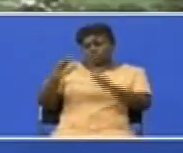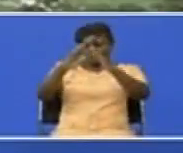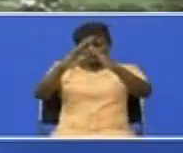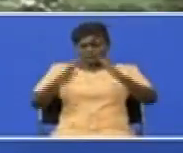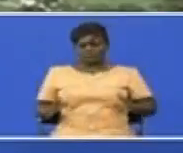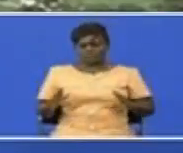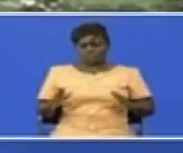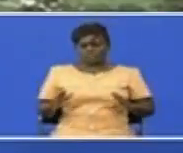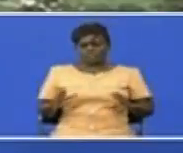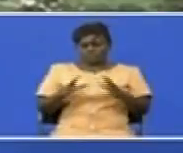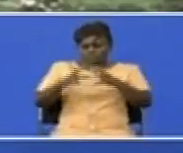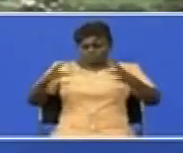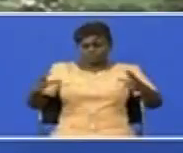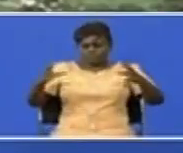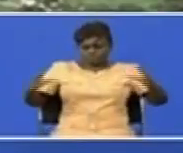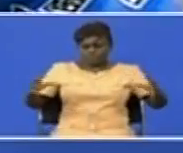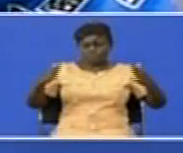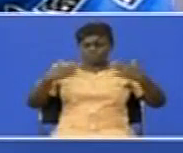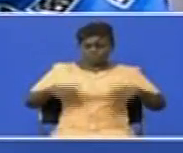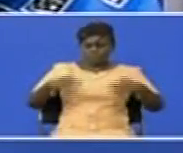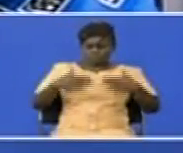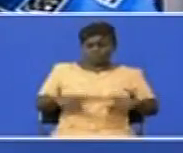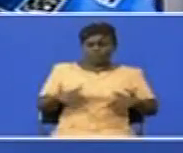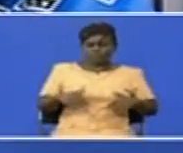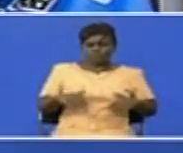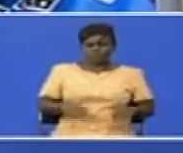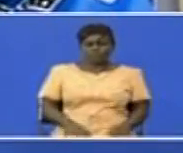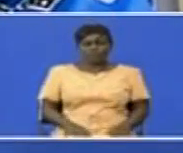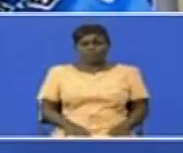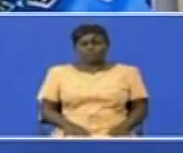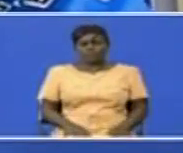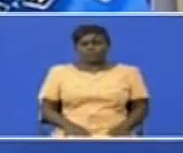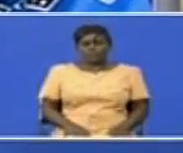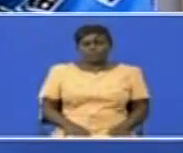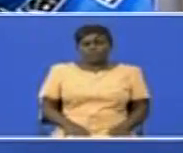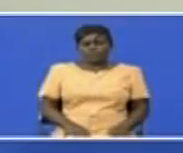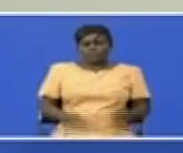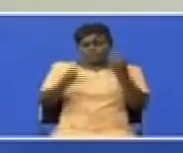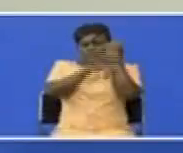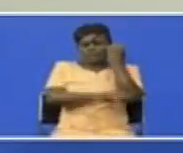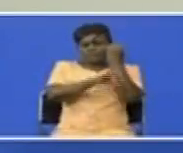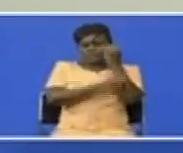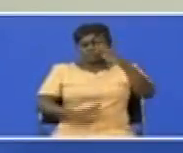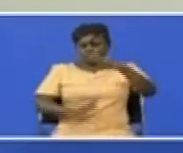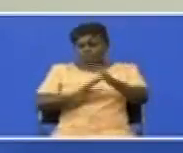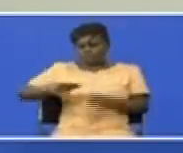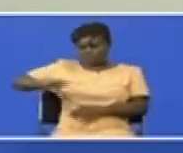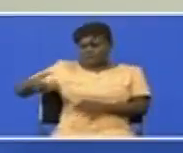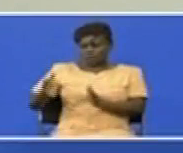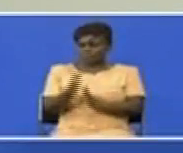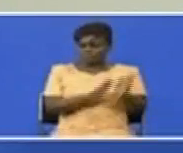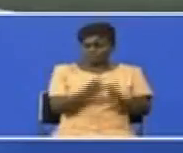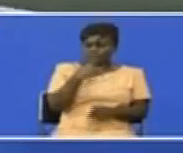units for its ever-growing population. Yeah, that's nice. That's a good one. David Nyonsenga, the country's head of urban planning, tells